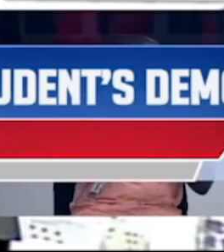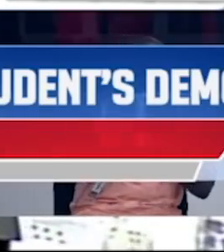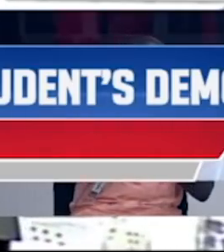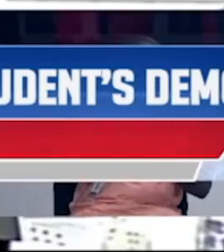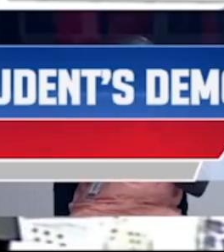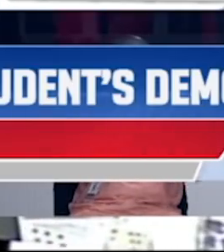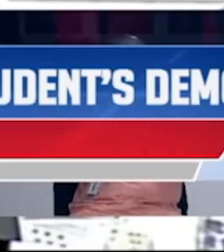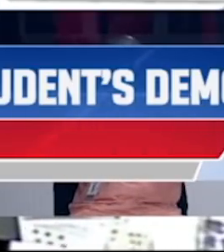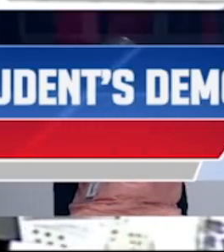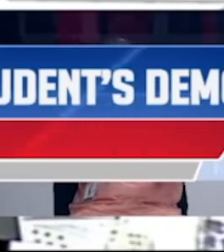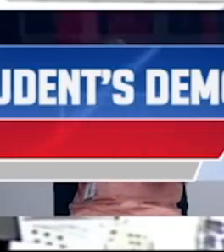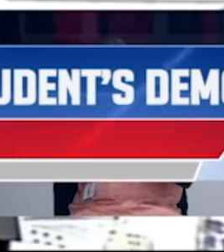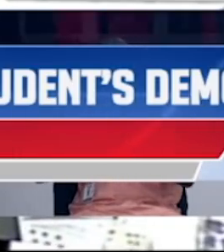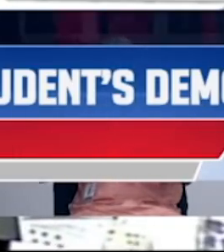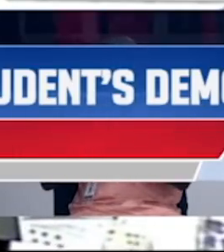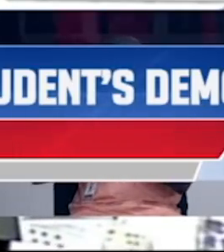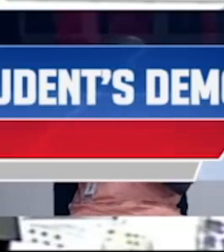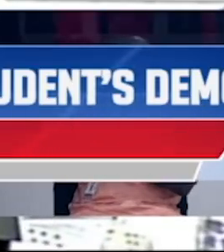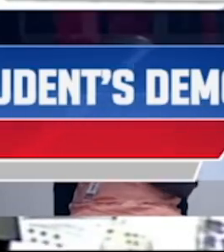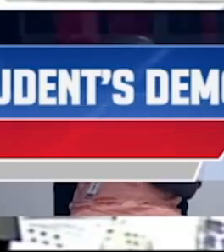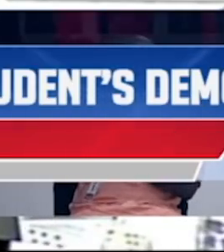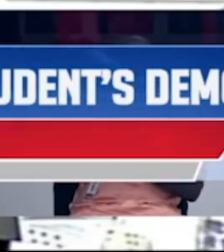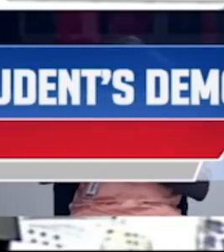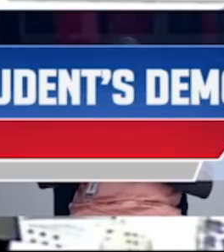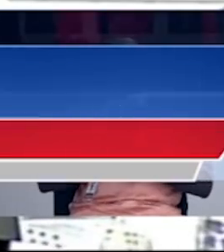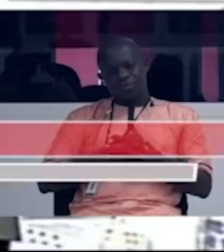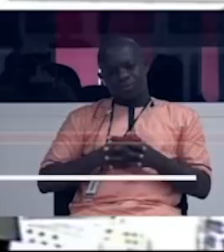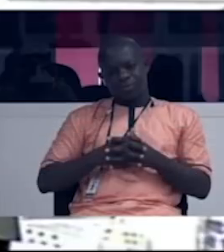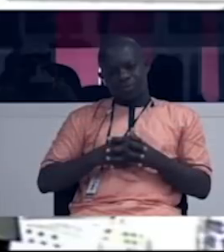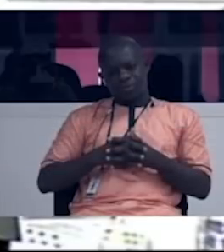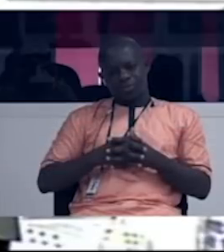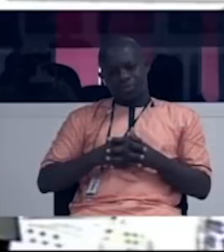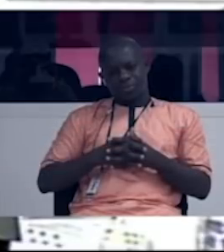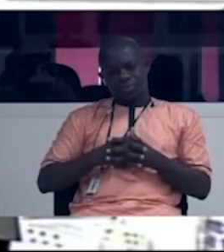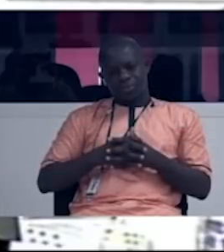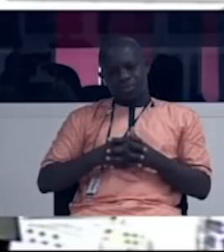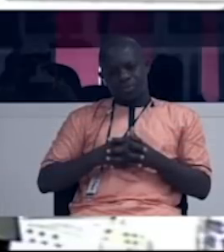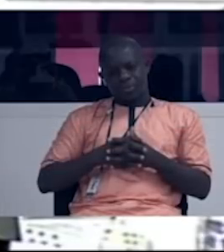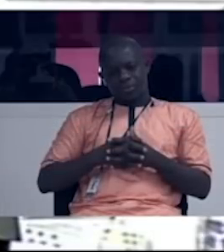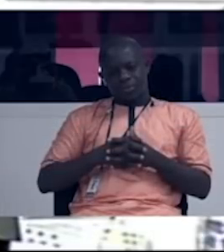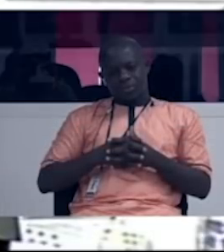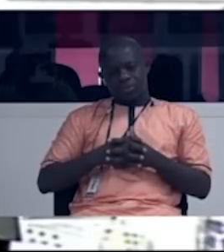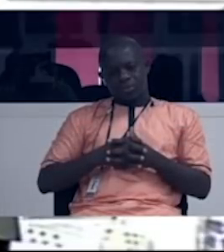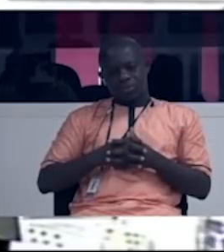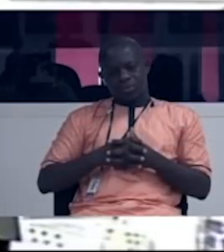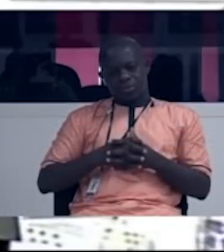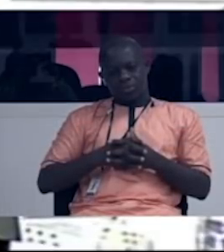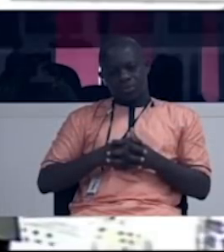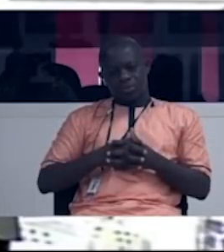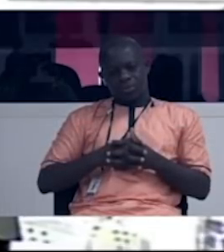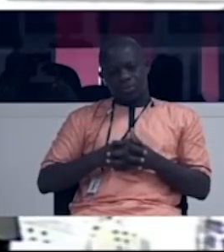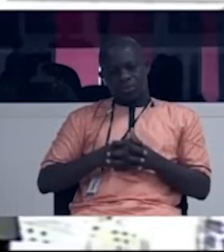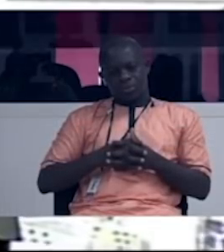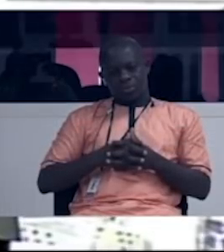I attempted to rescue the child, but I could not because the people that were coming were many, and so they were stamping on him until they